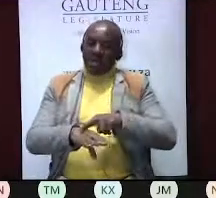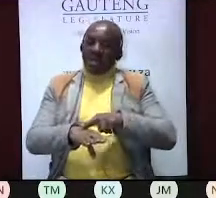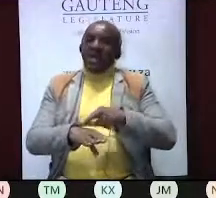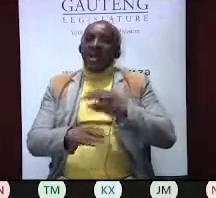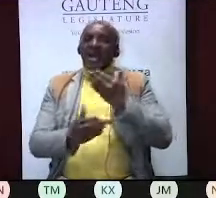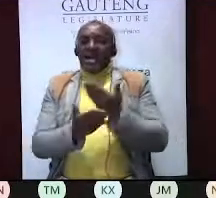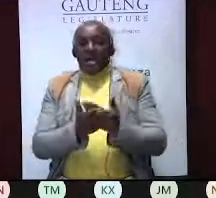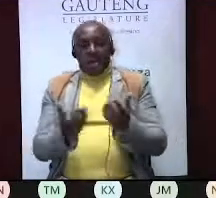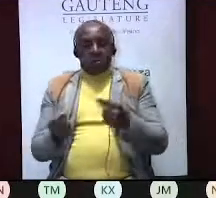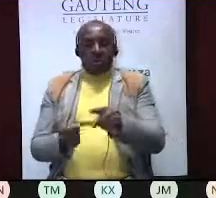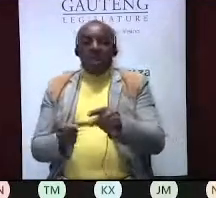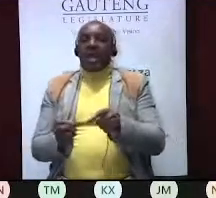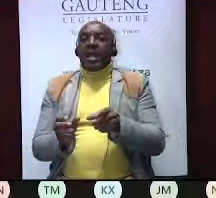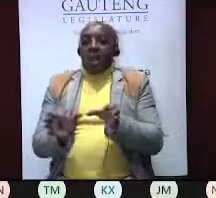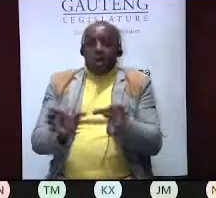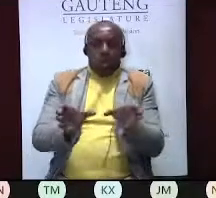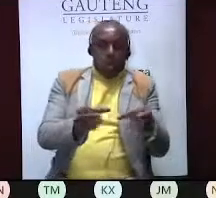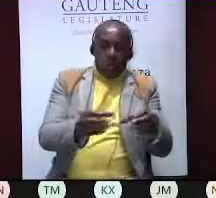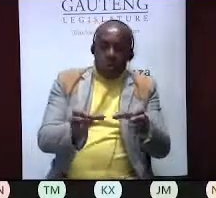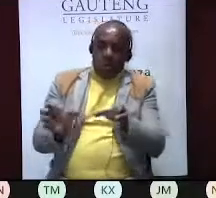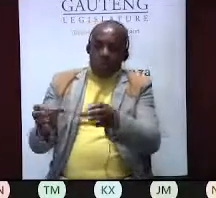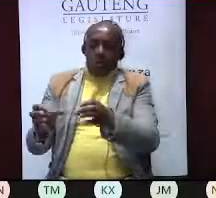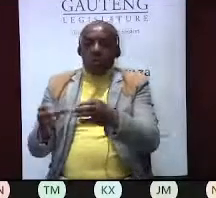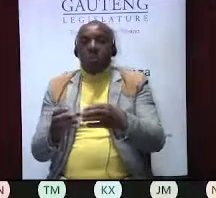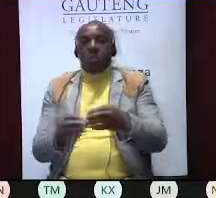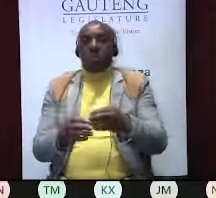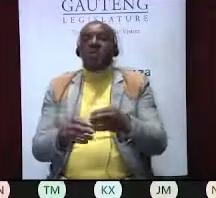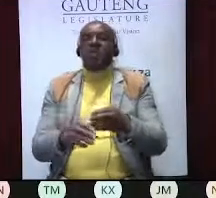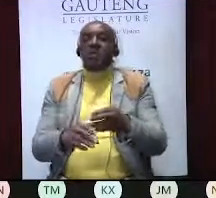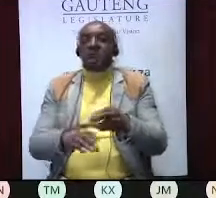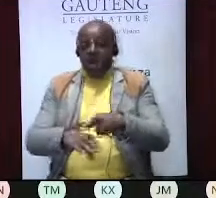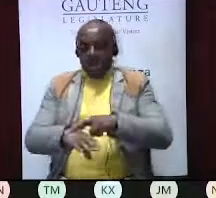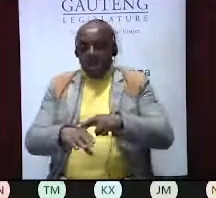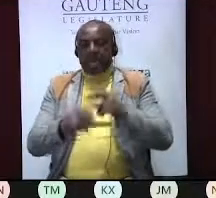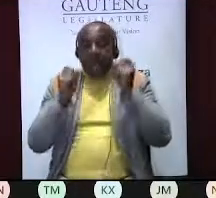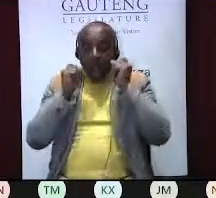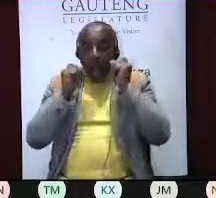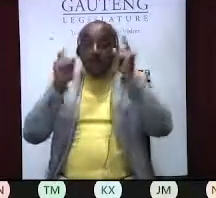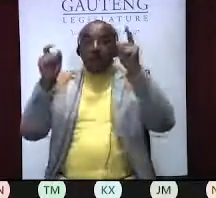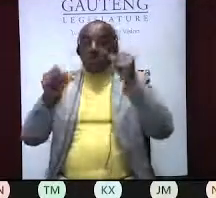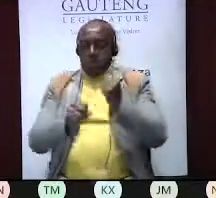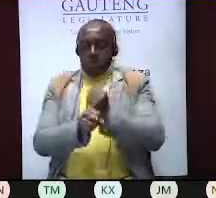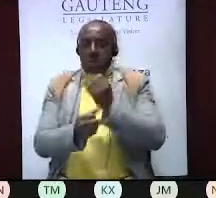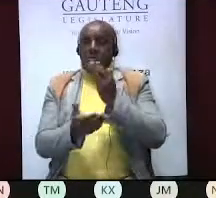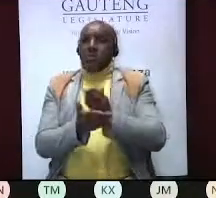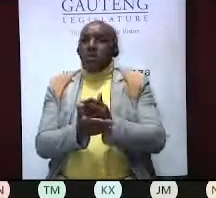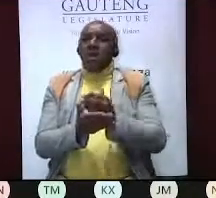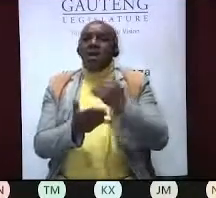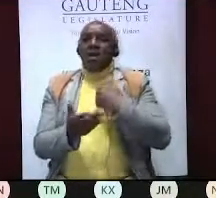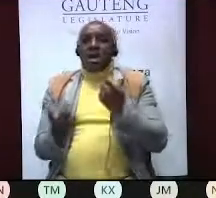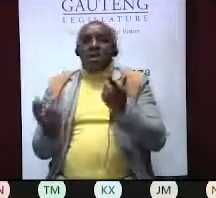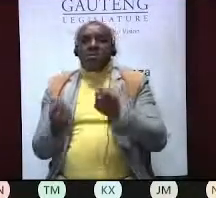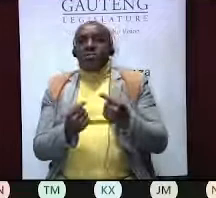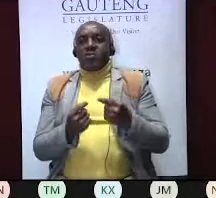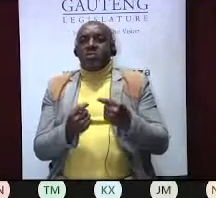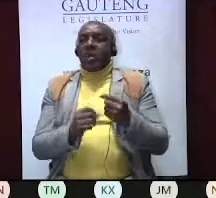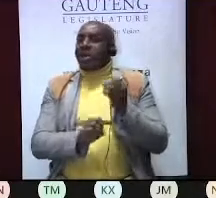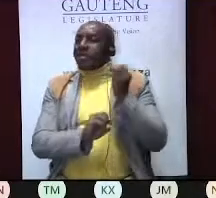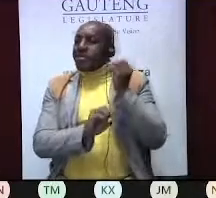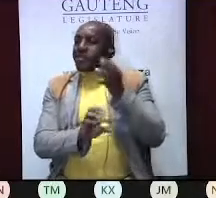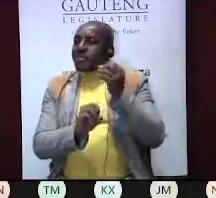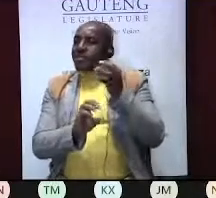through dialogues, raising awareness, and also ensuring that we do some form of redress